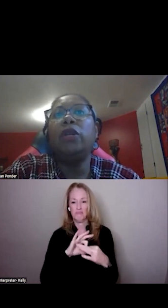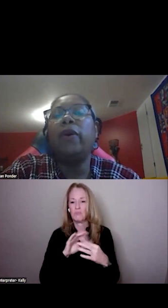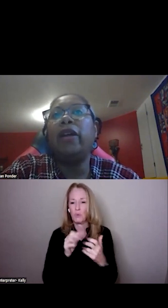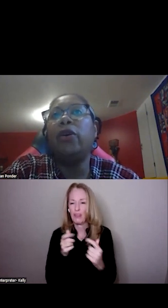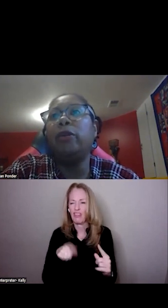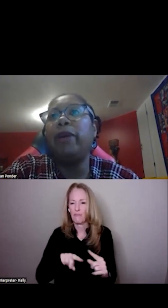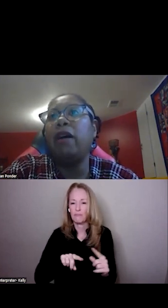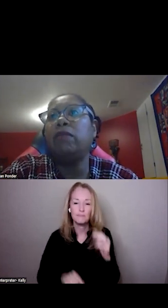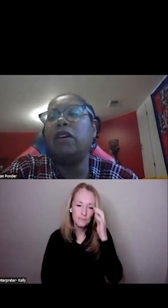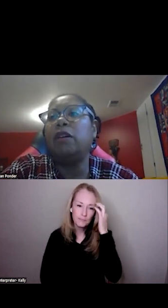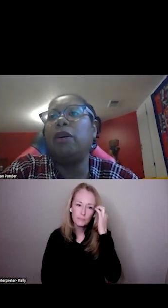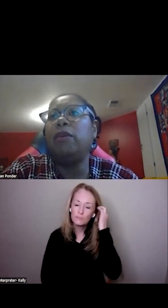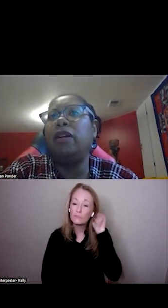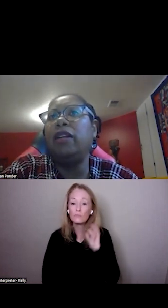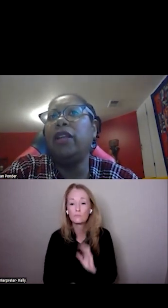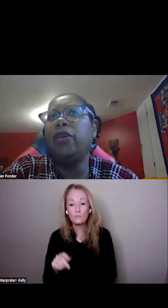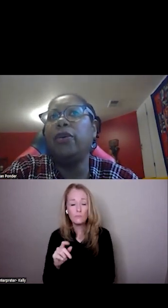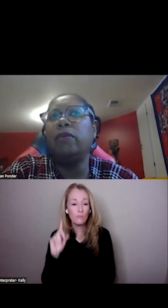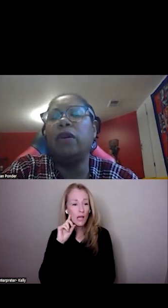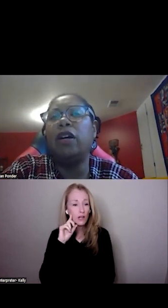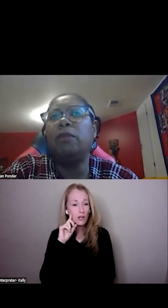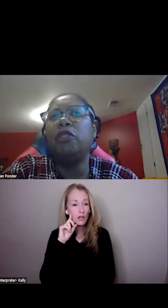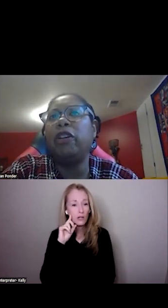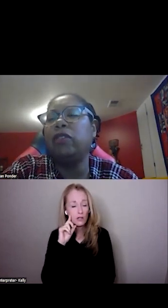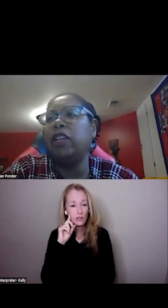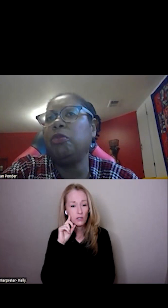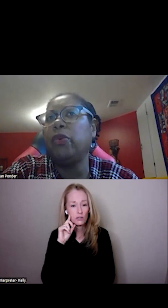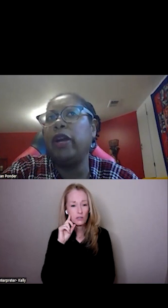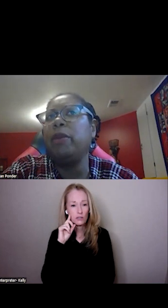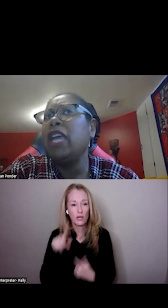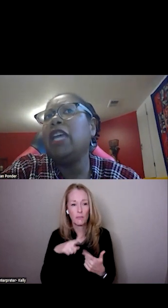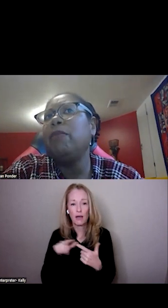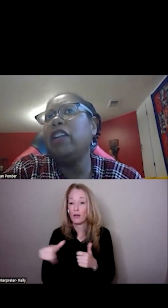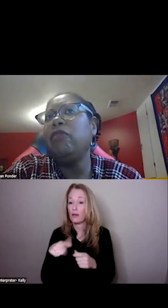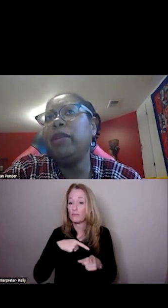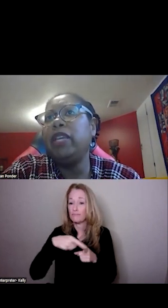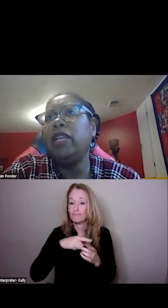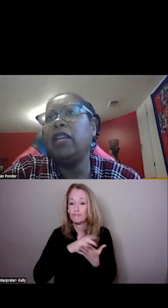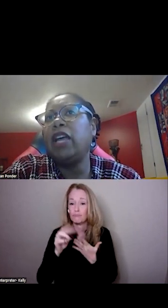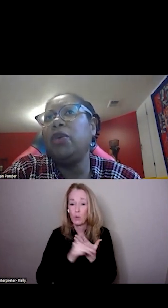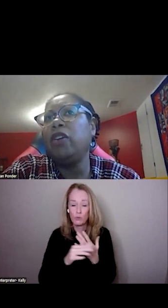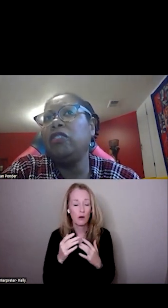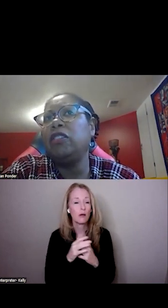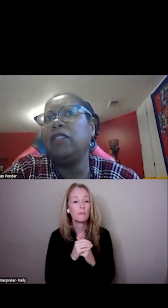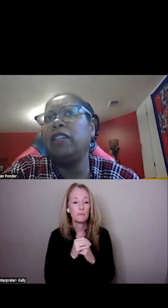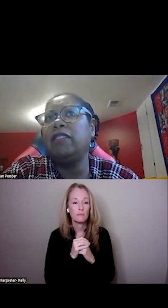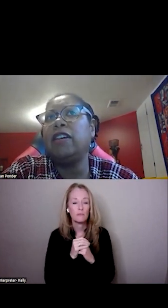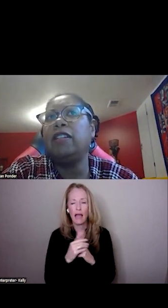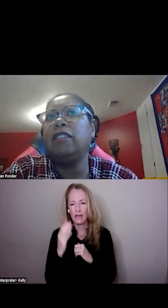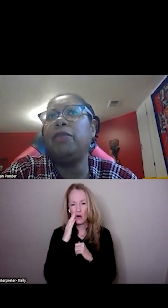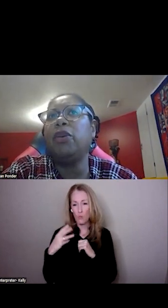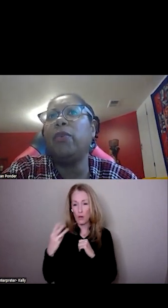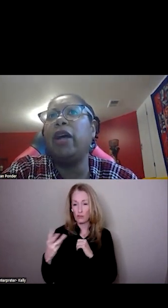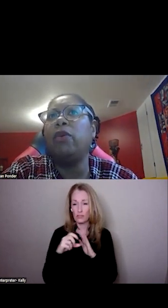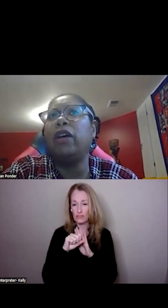So, you know, I heard about another specialized program. It might have been, I know Washington State has